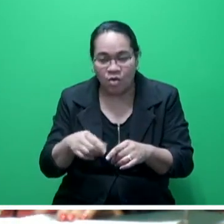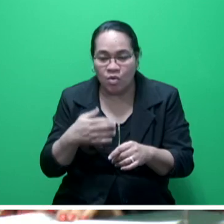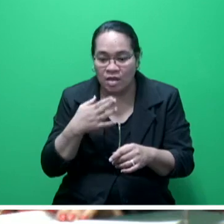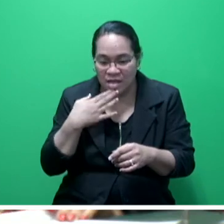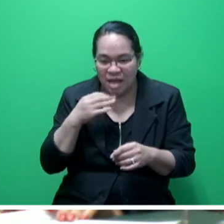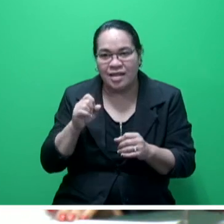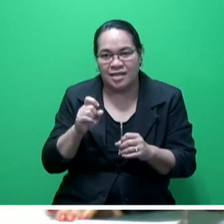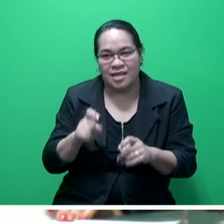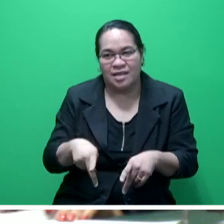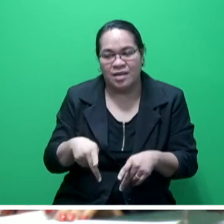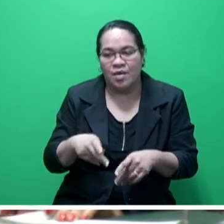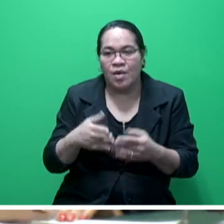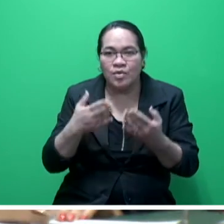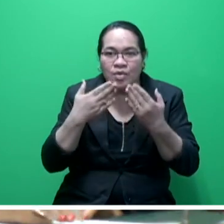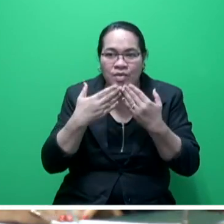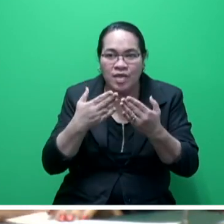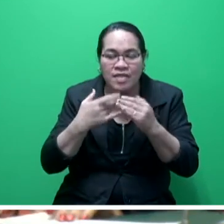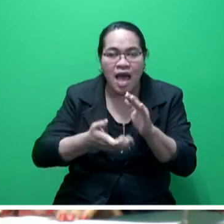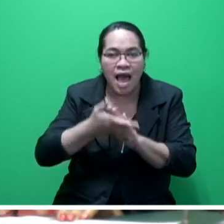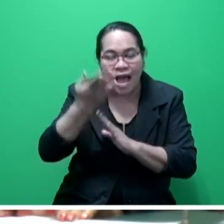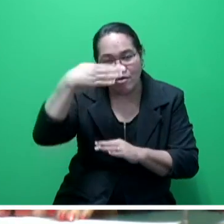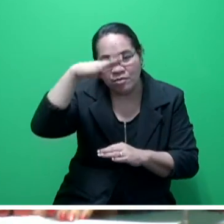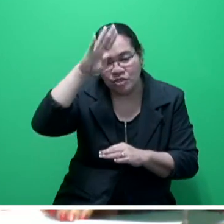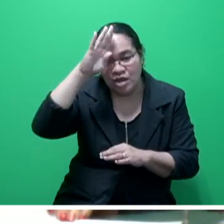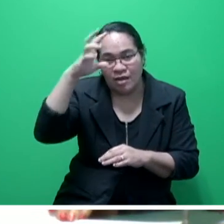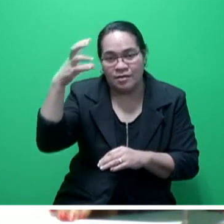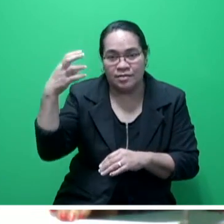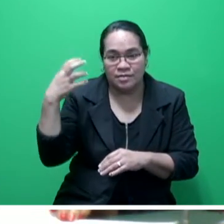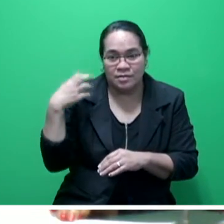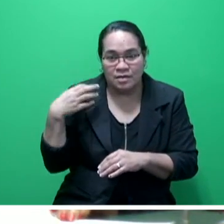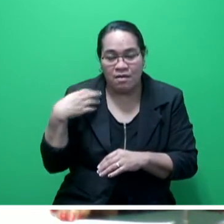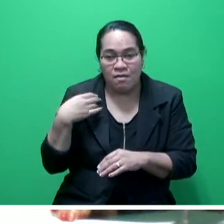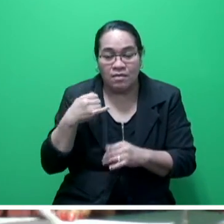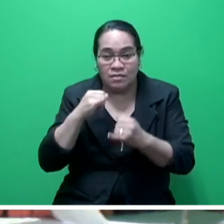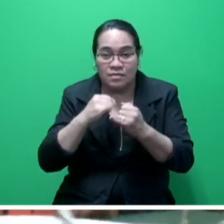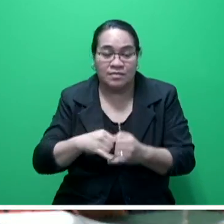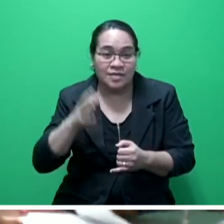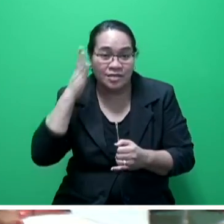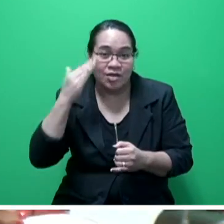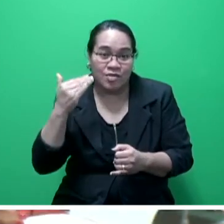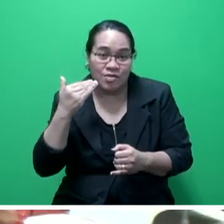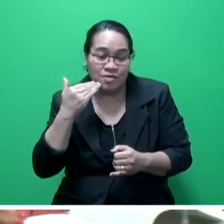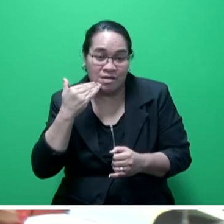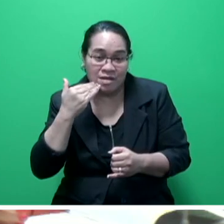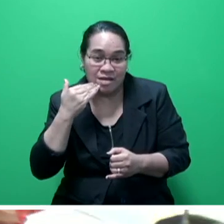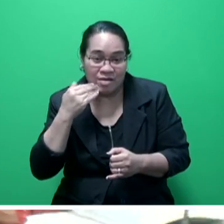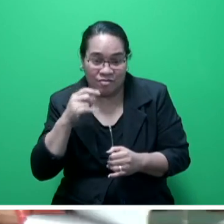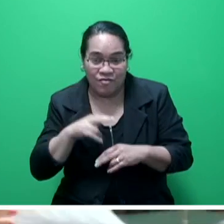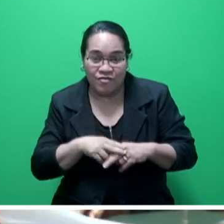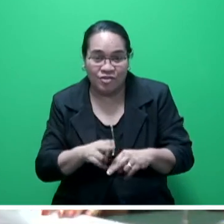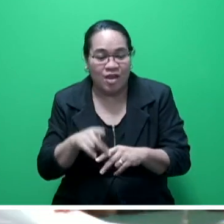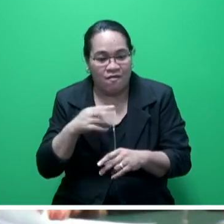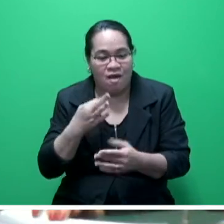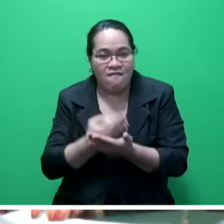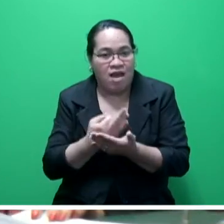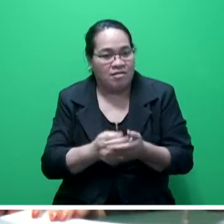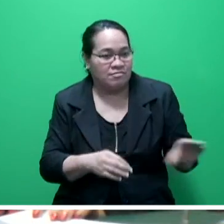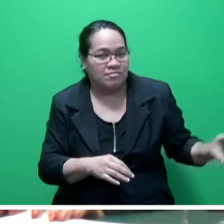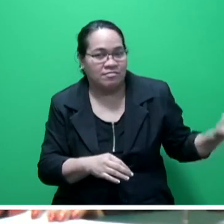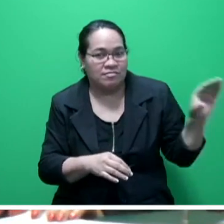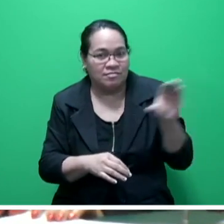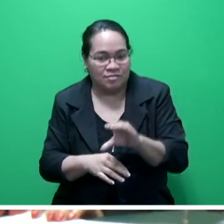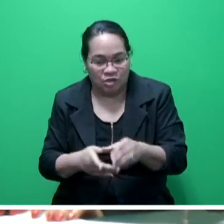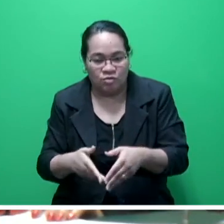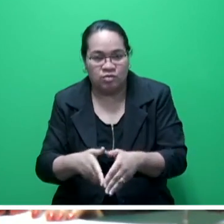the Excellency, the High Commissioner of Government of South Korea to Fiji for funding this